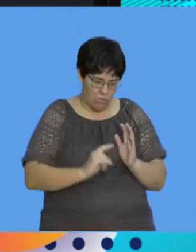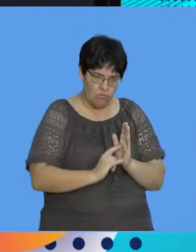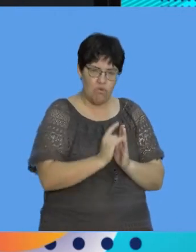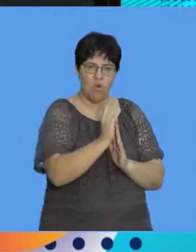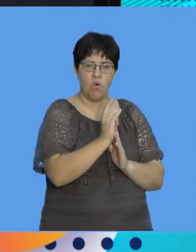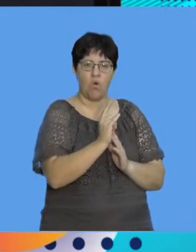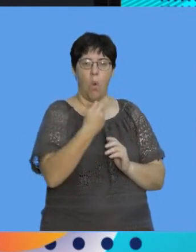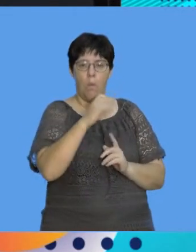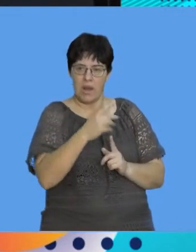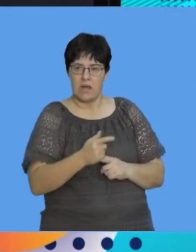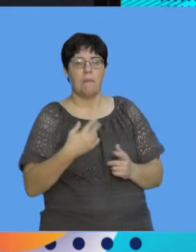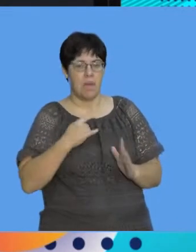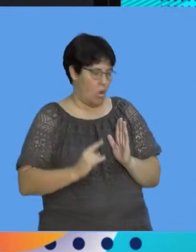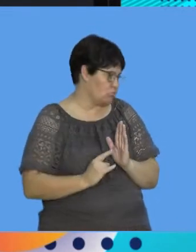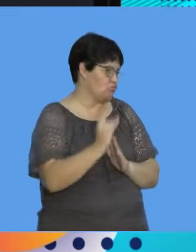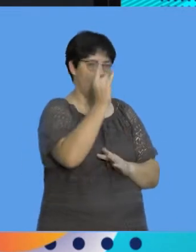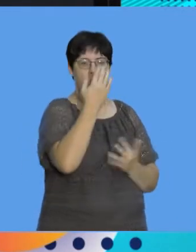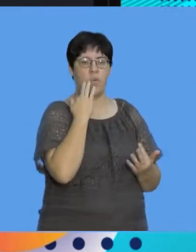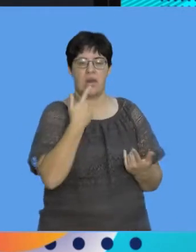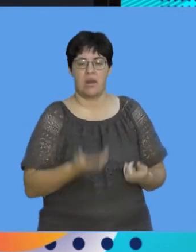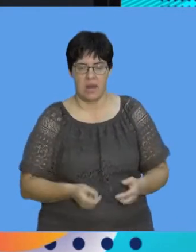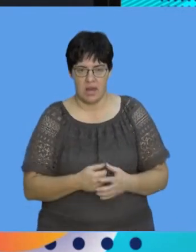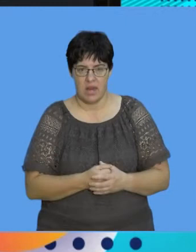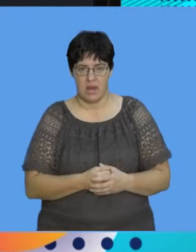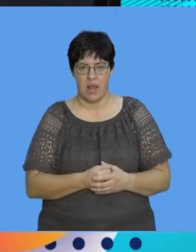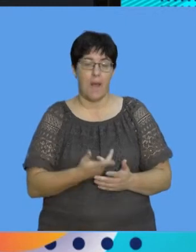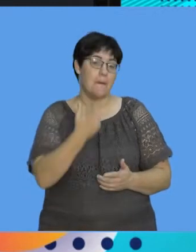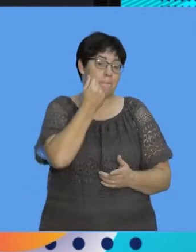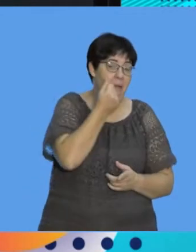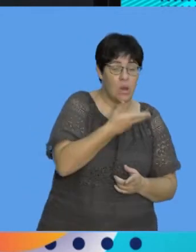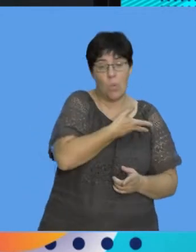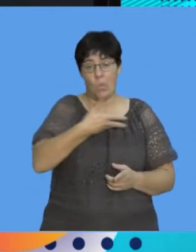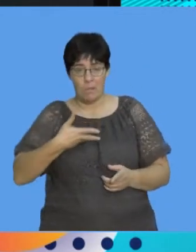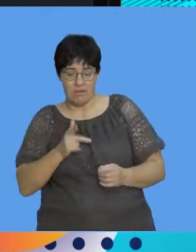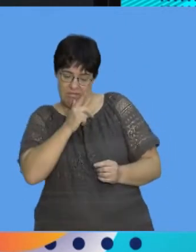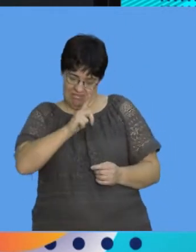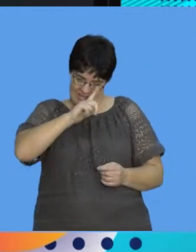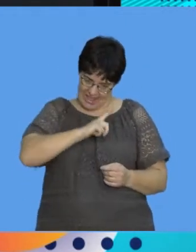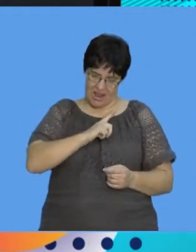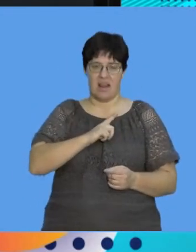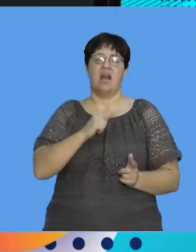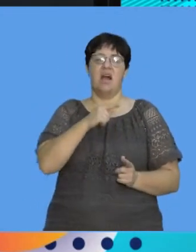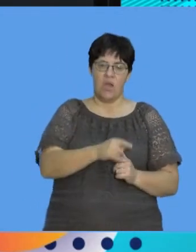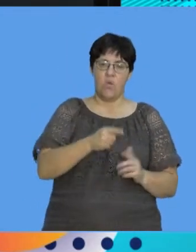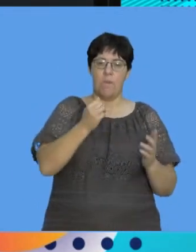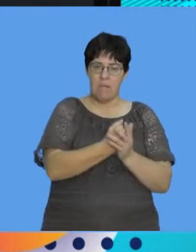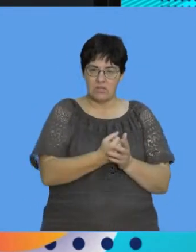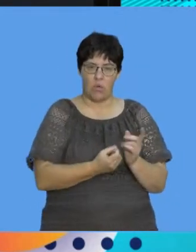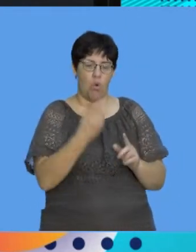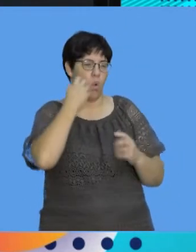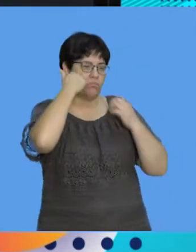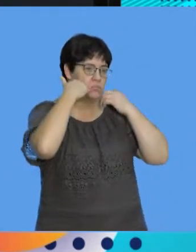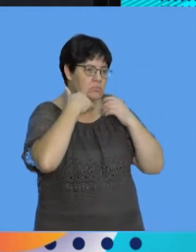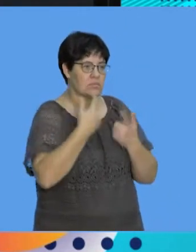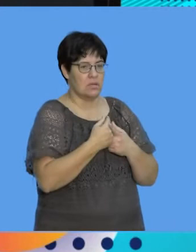grow, hormones tell me when to grow. All right, if I'm a male or a female, it tells me this is what you must grow,